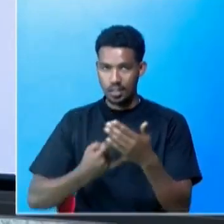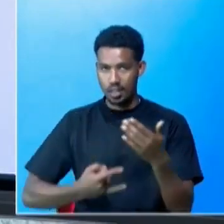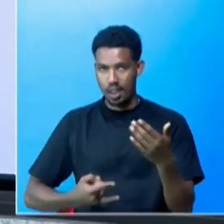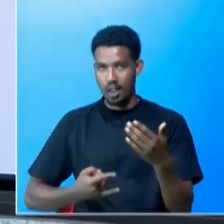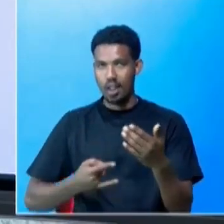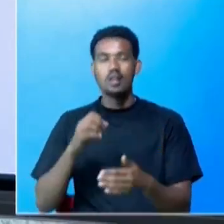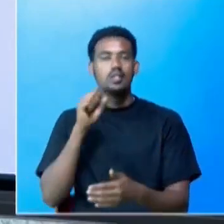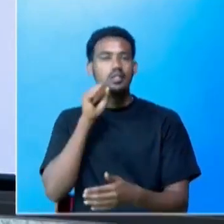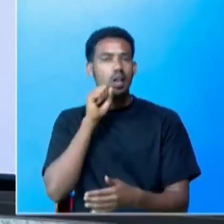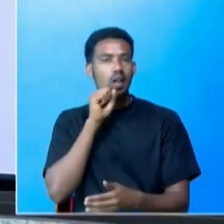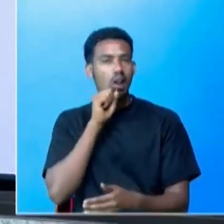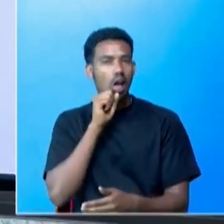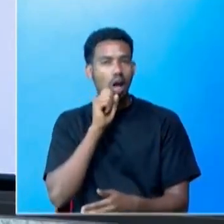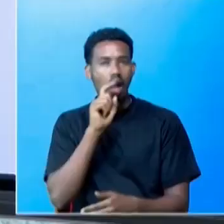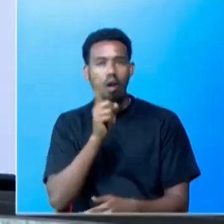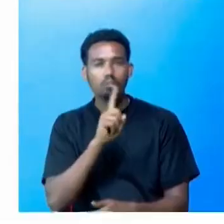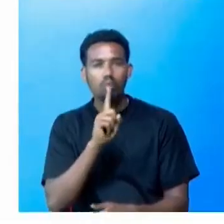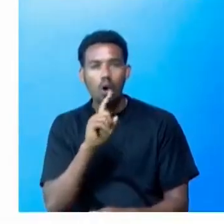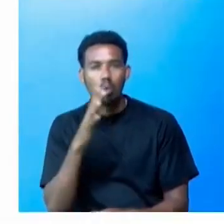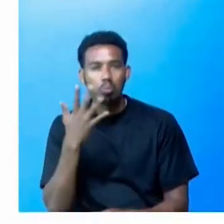like. For example,